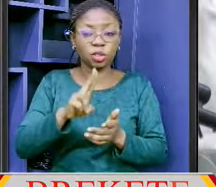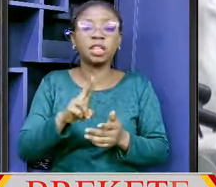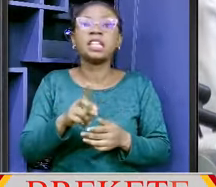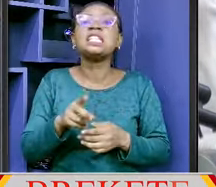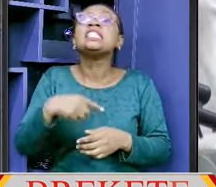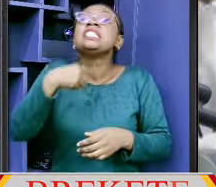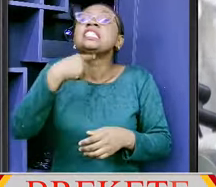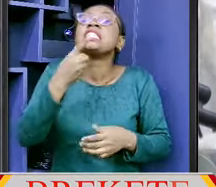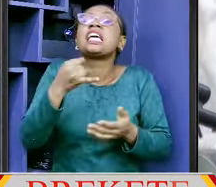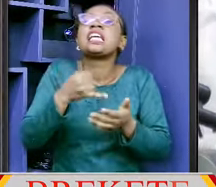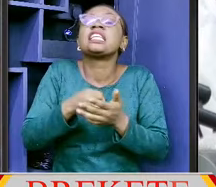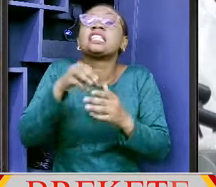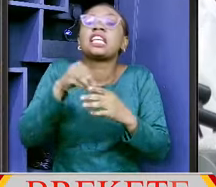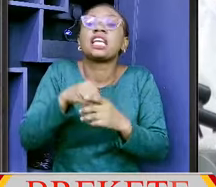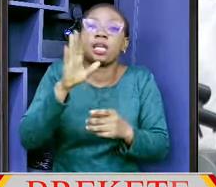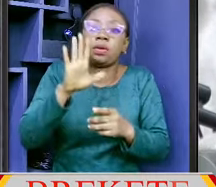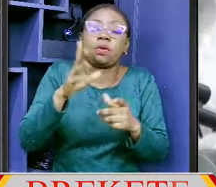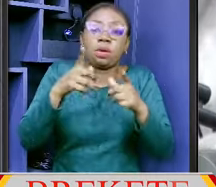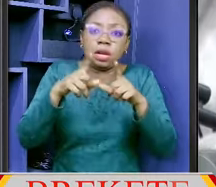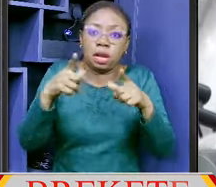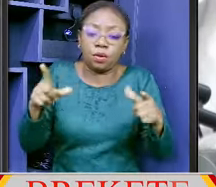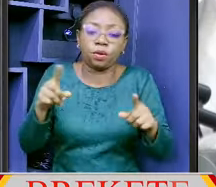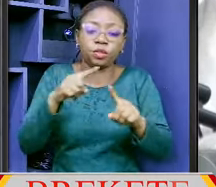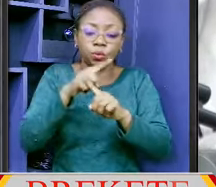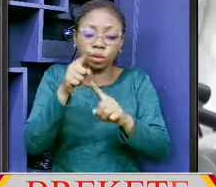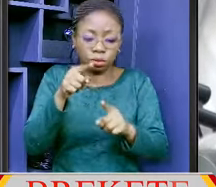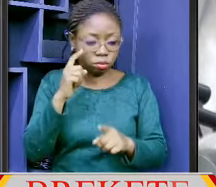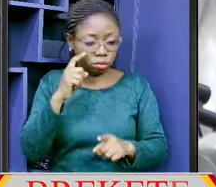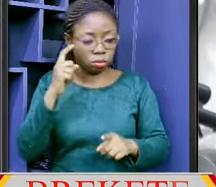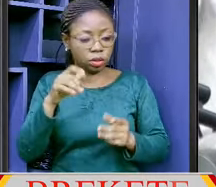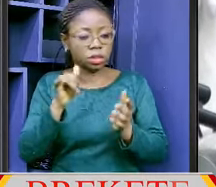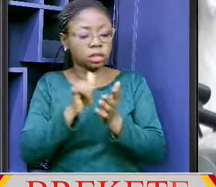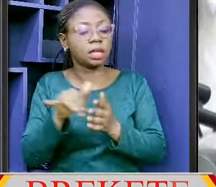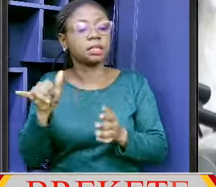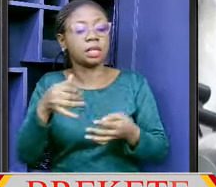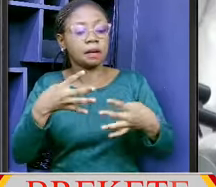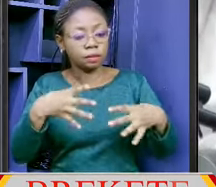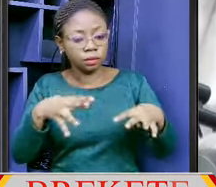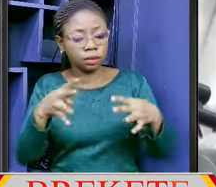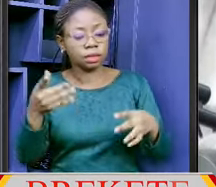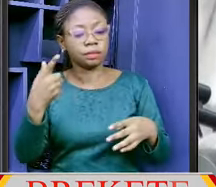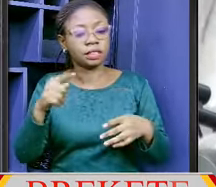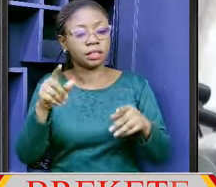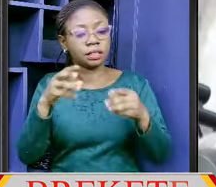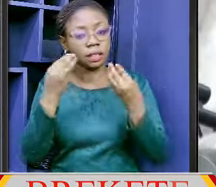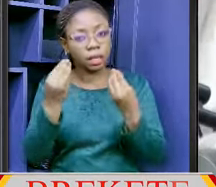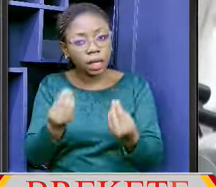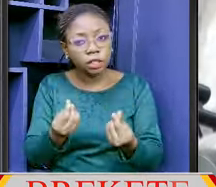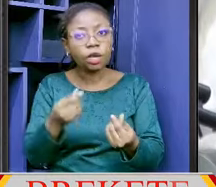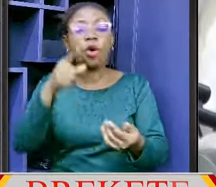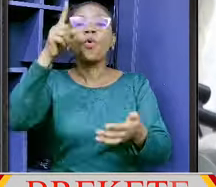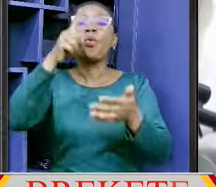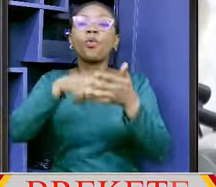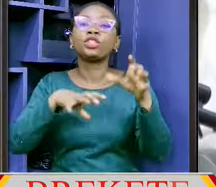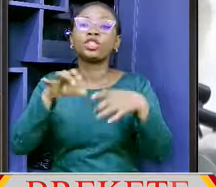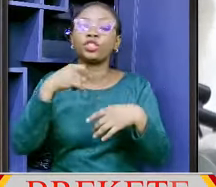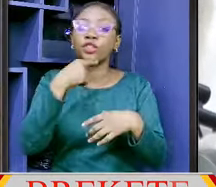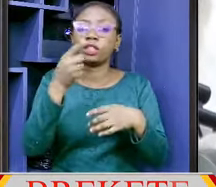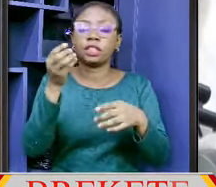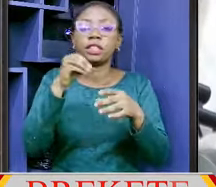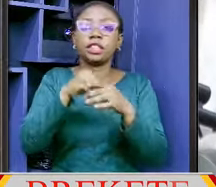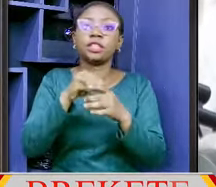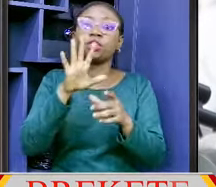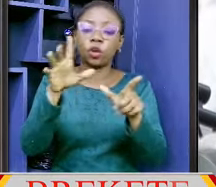Talk, you use your language. When you discover, say, they don't sell the land, you can't call and wait till you tell them for